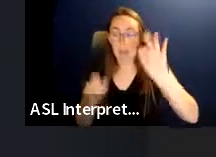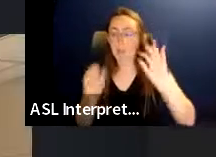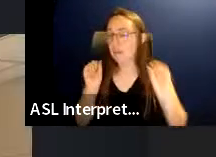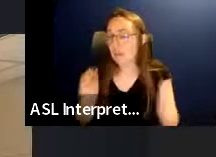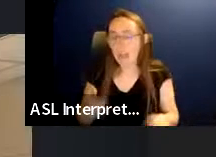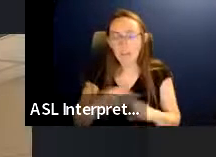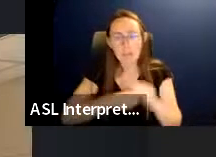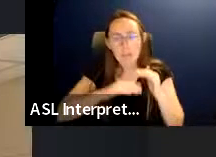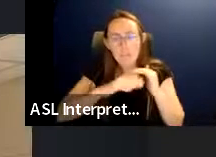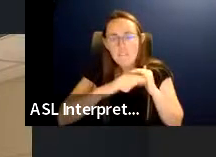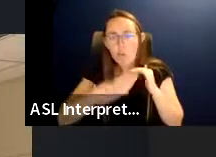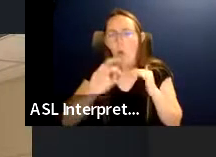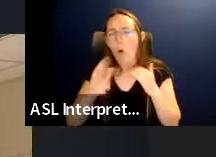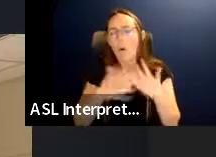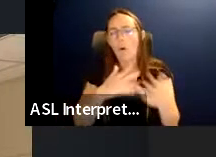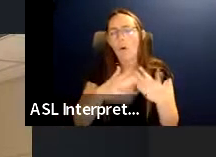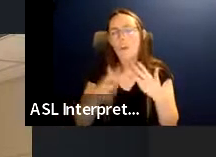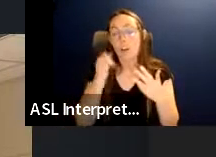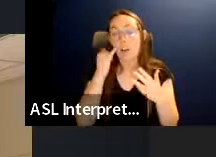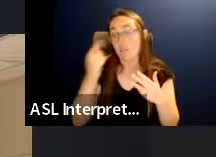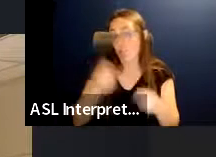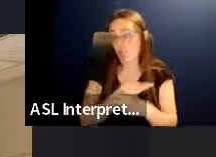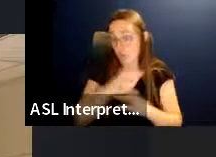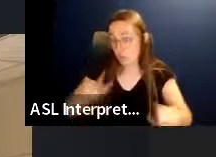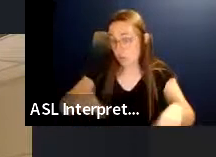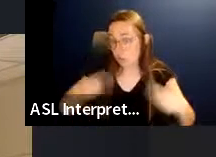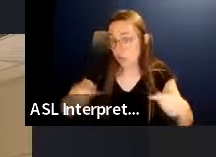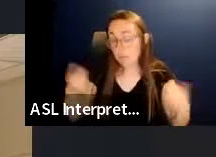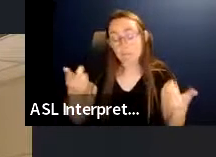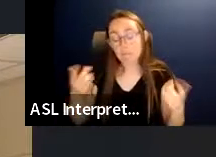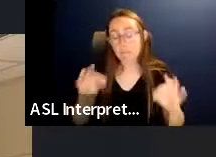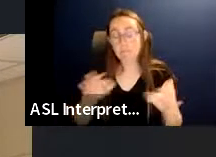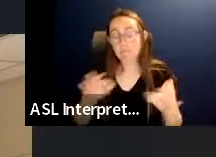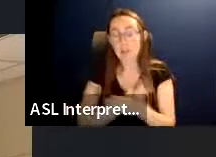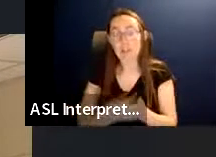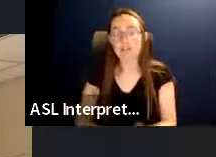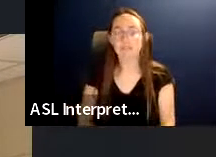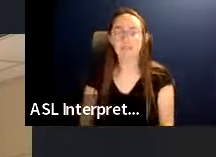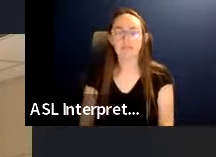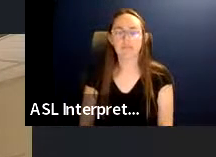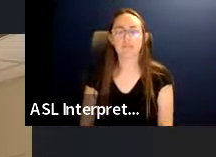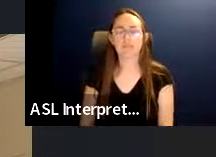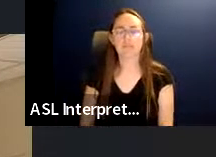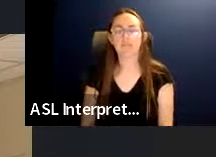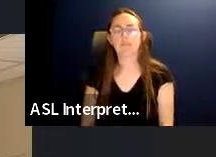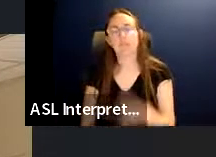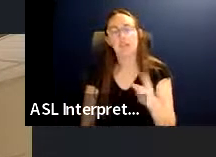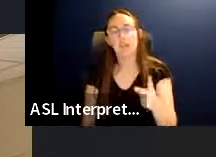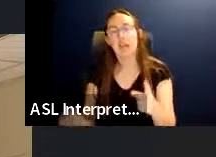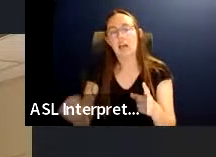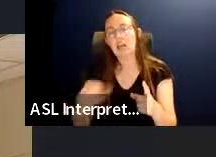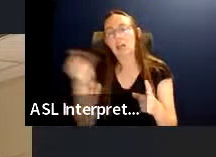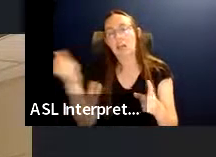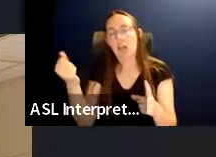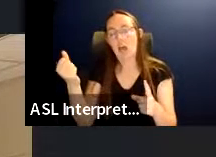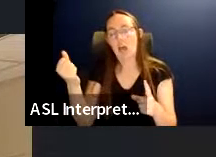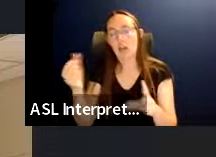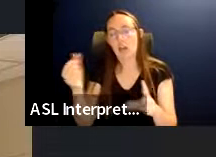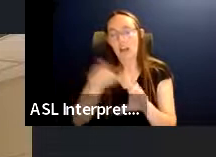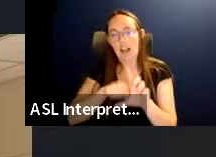user, it works really cool. So here's another angle of the lab. This is right